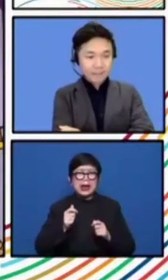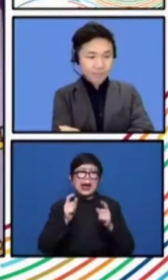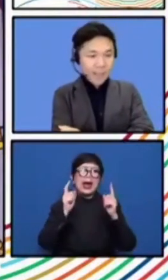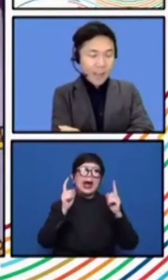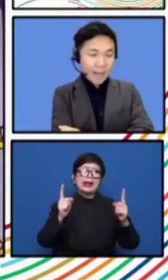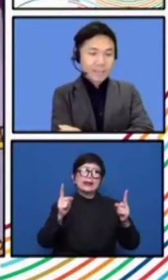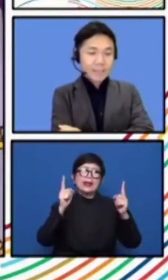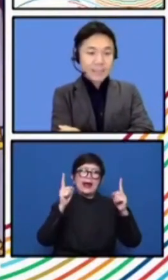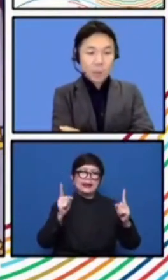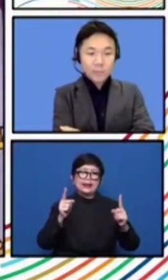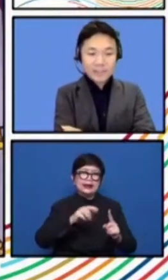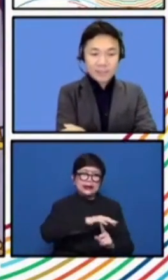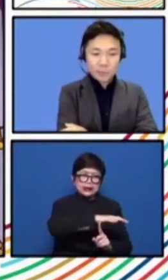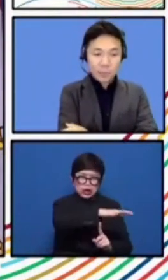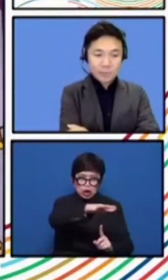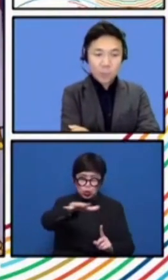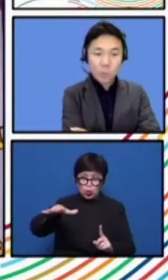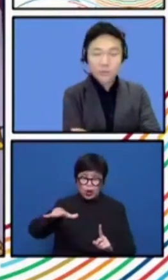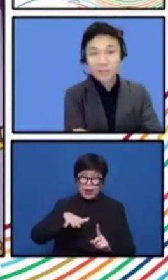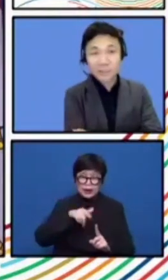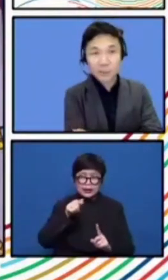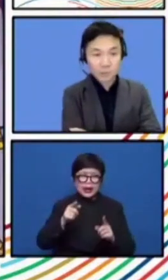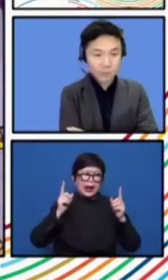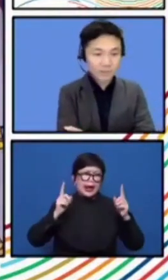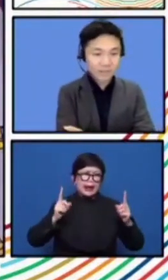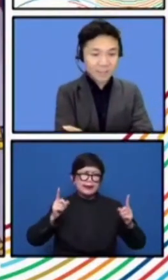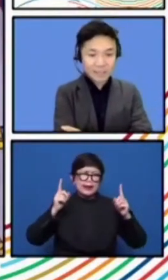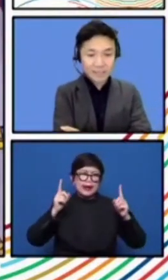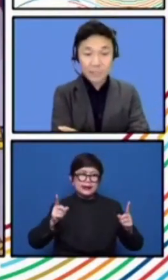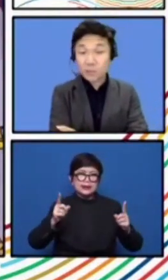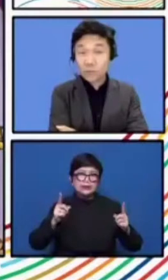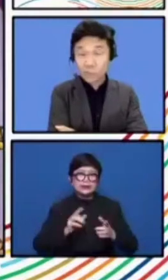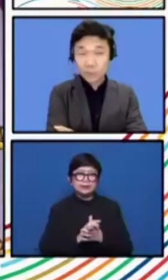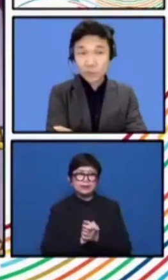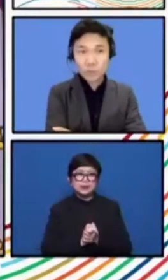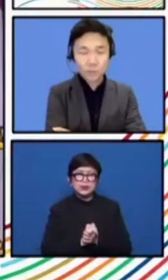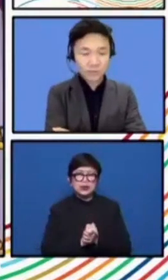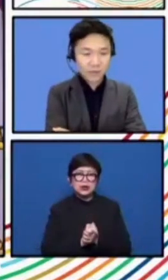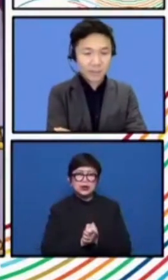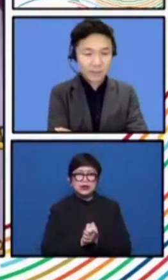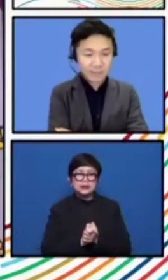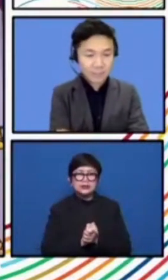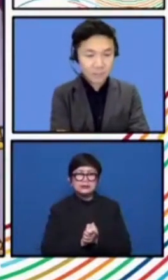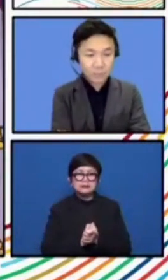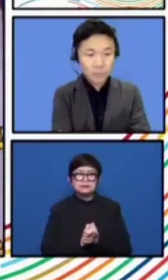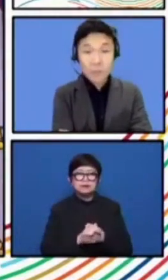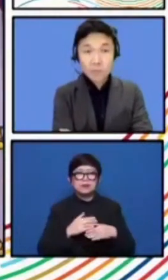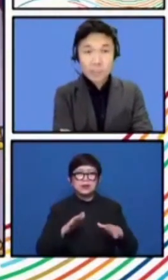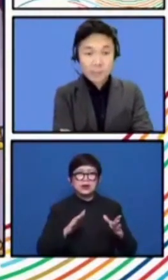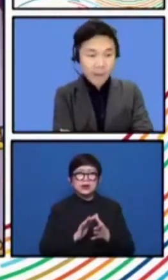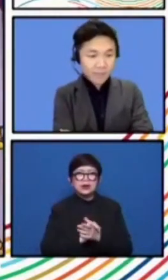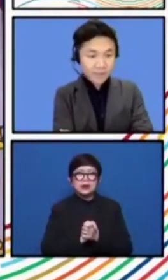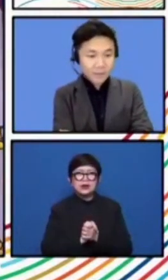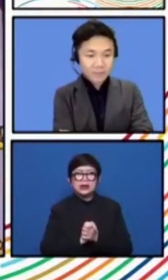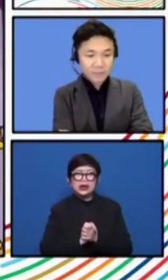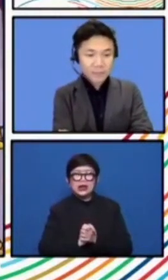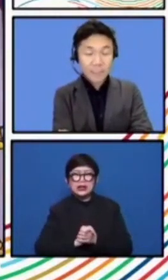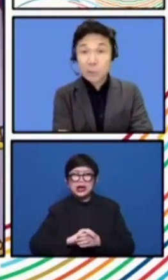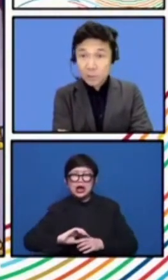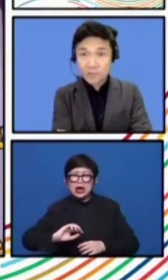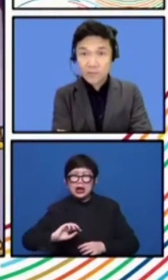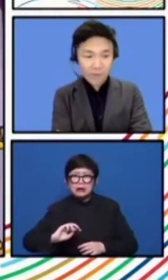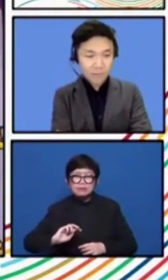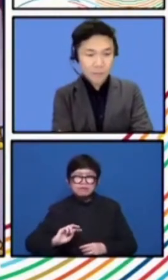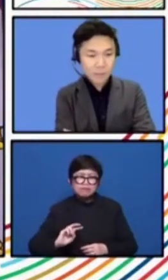and NCD hopes that we will support this digital devices and Innovations to the various CSO so that the benefits of this